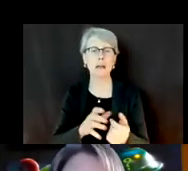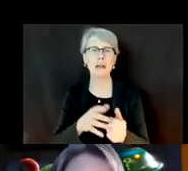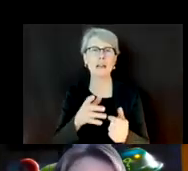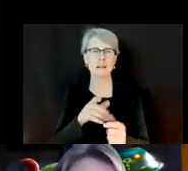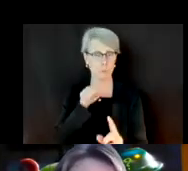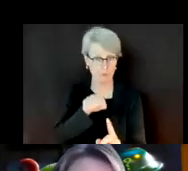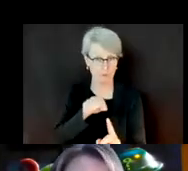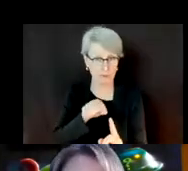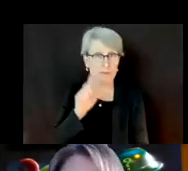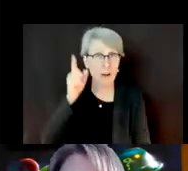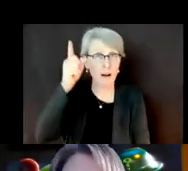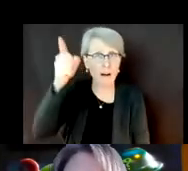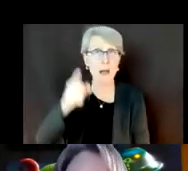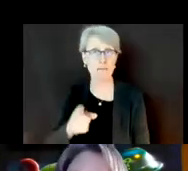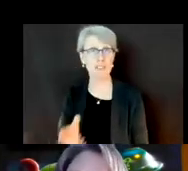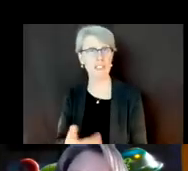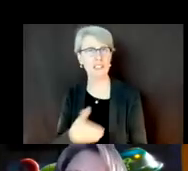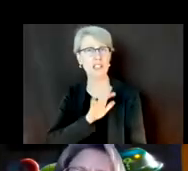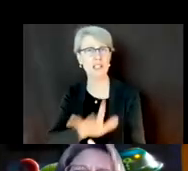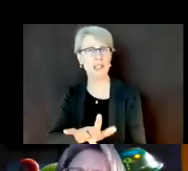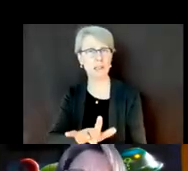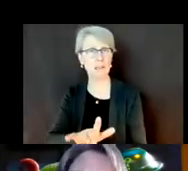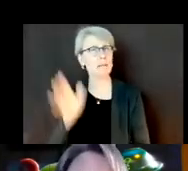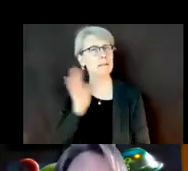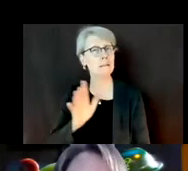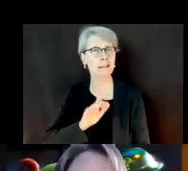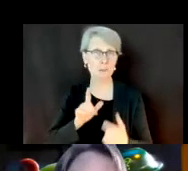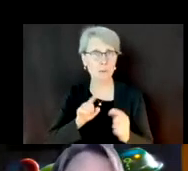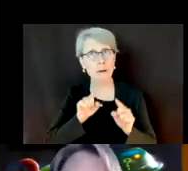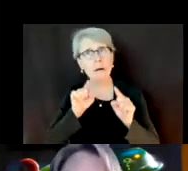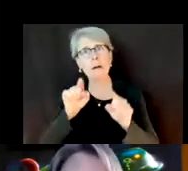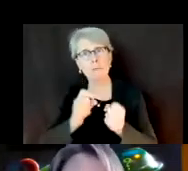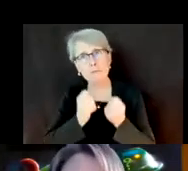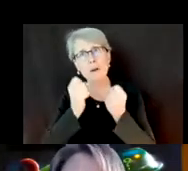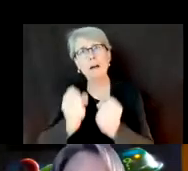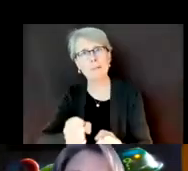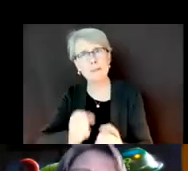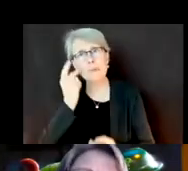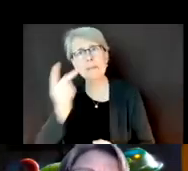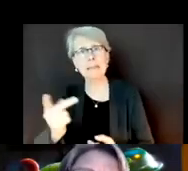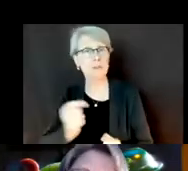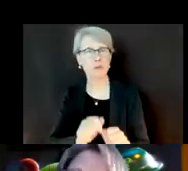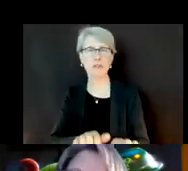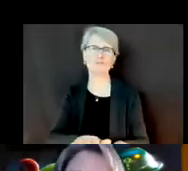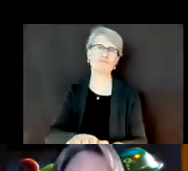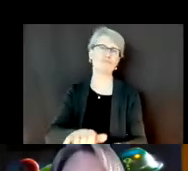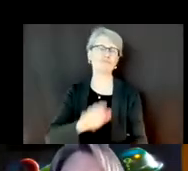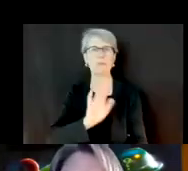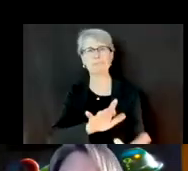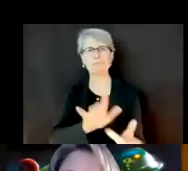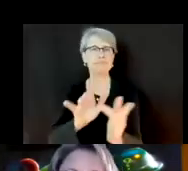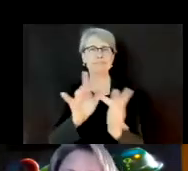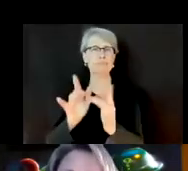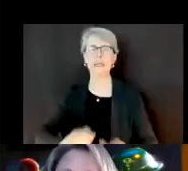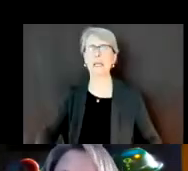window. This is something that, this opportunity is available basically 24 hours a day, 7